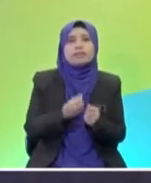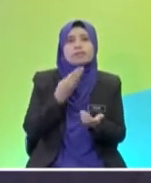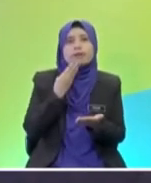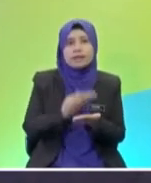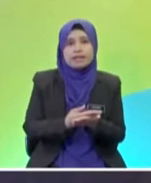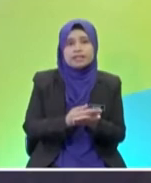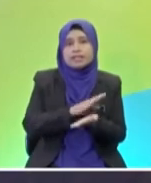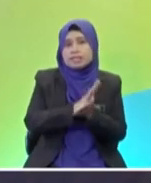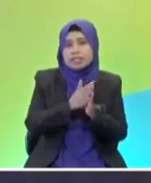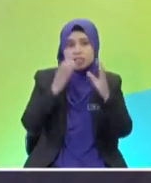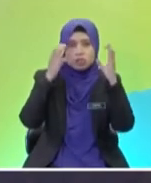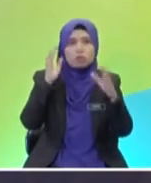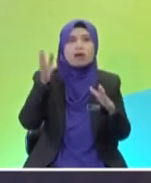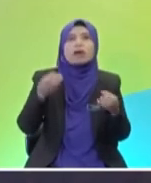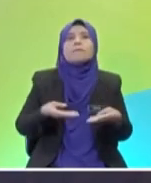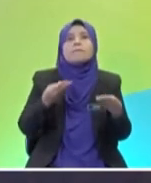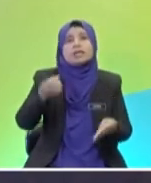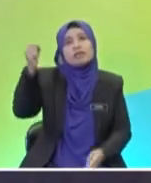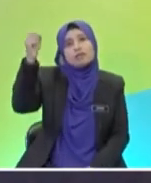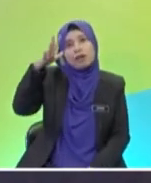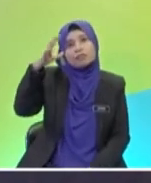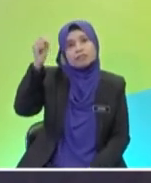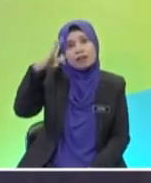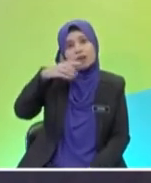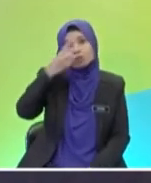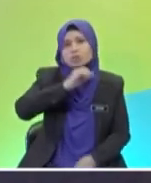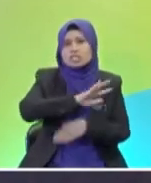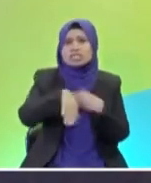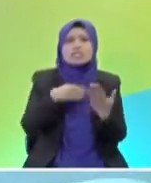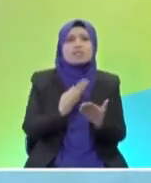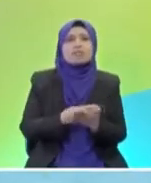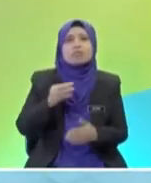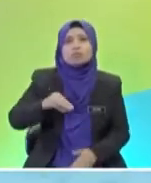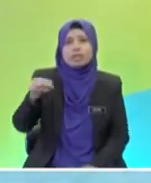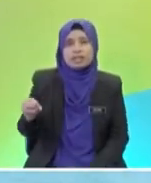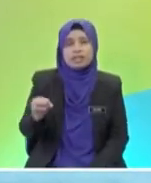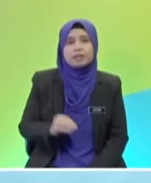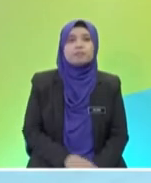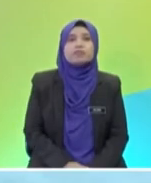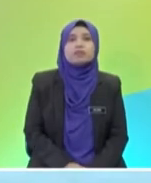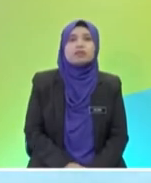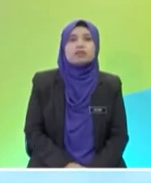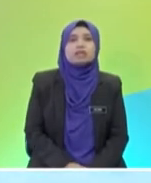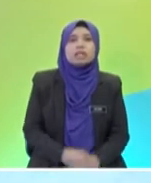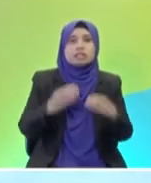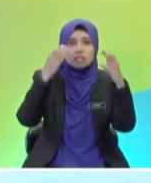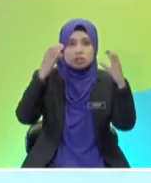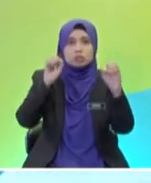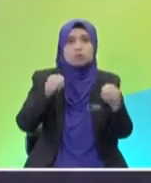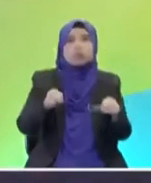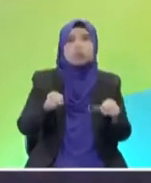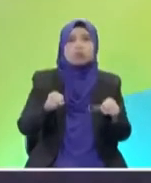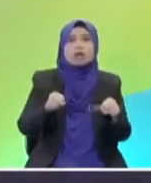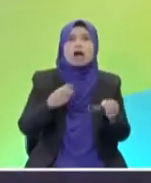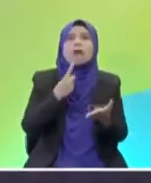give everyone 5 stars. Reward five them stars. With a 5 stars. Yes, yes. Congratulations, everybody. Well. And okay, teacher, good. Could you also share a summary of